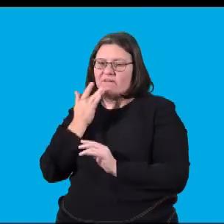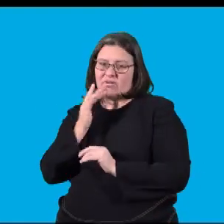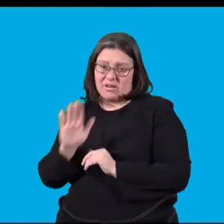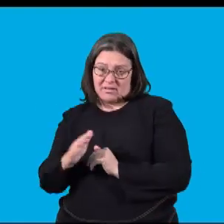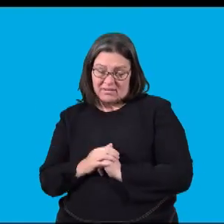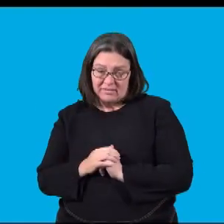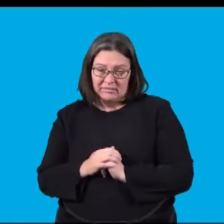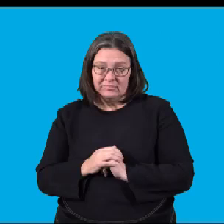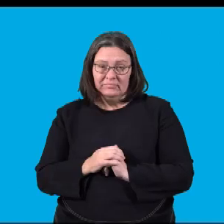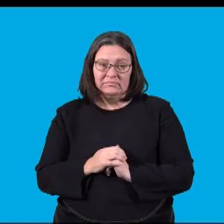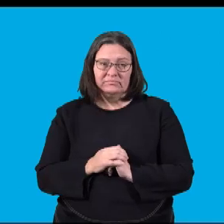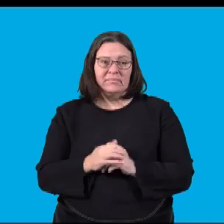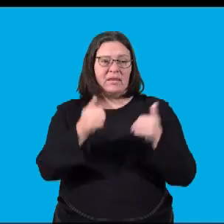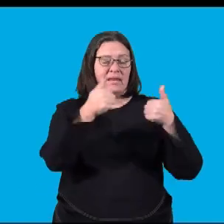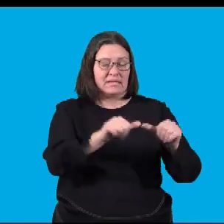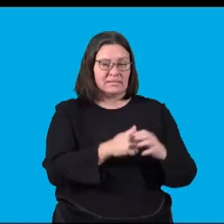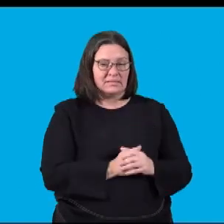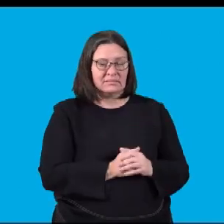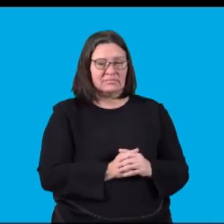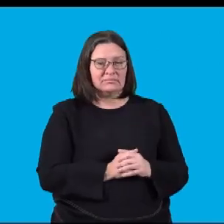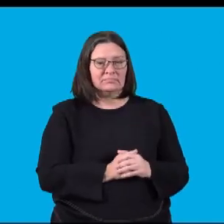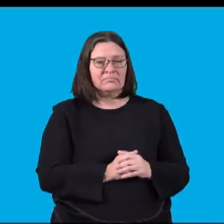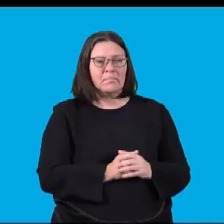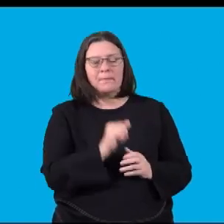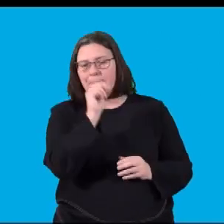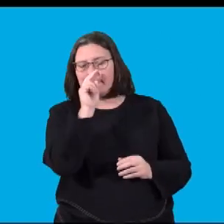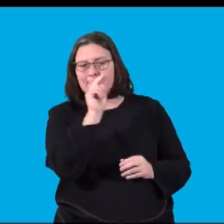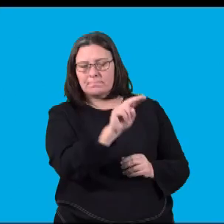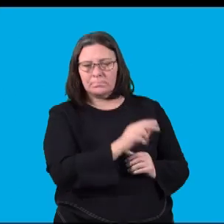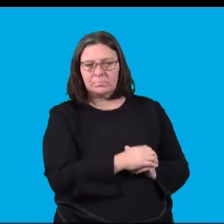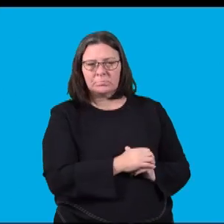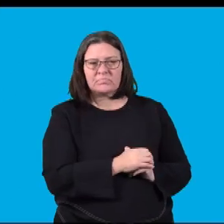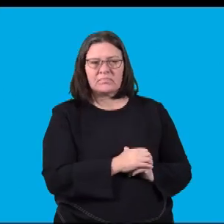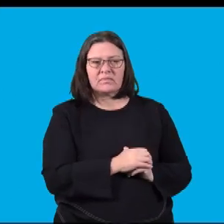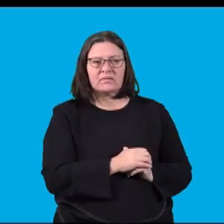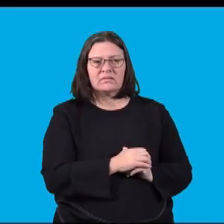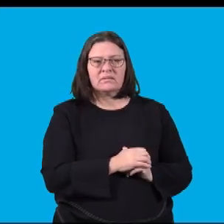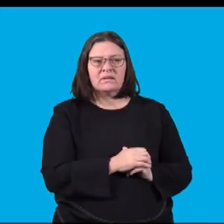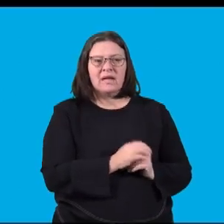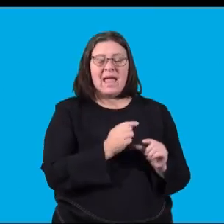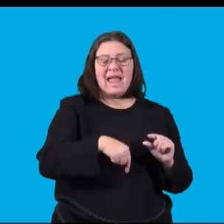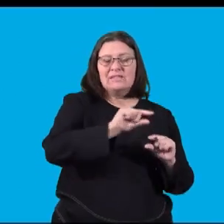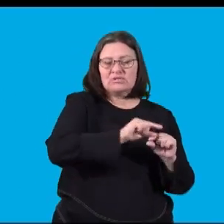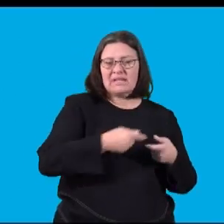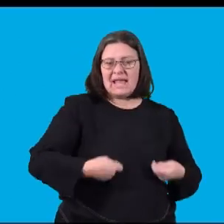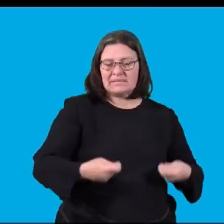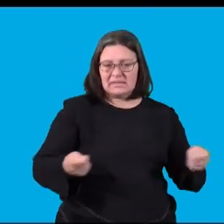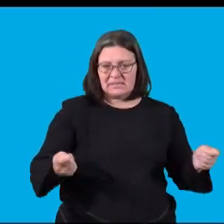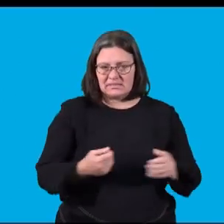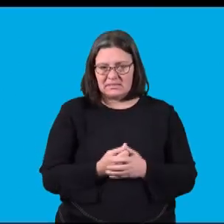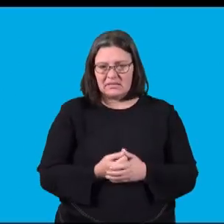unfavorable. The next one, I'm going to look at your interest